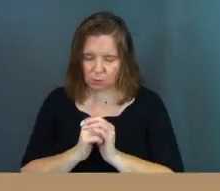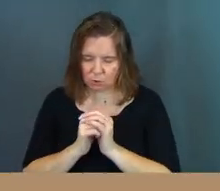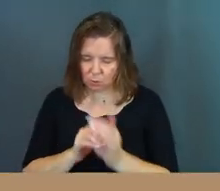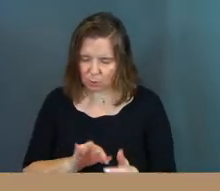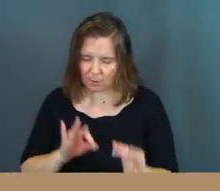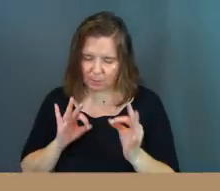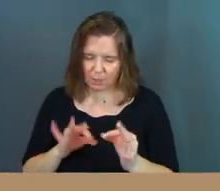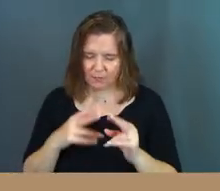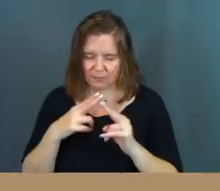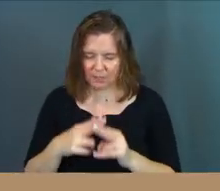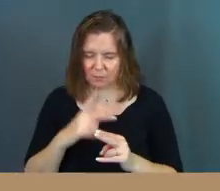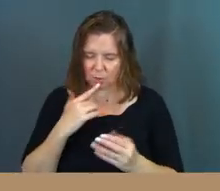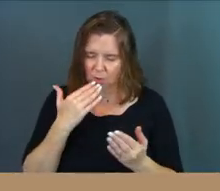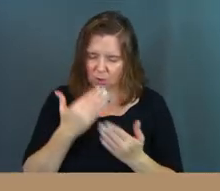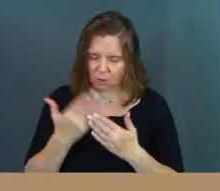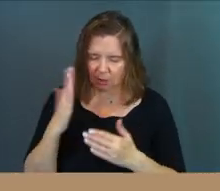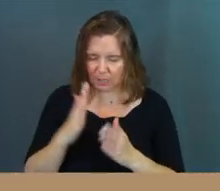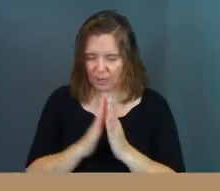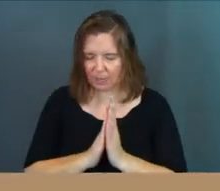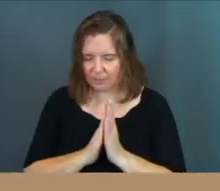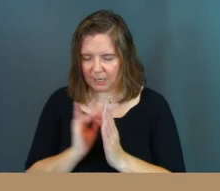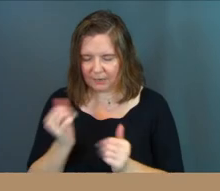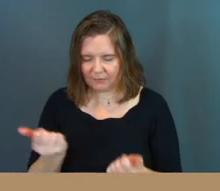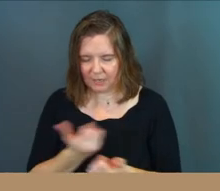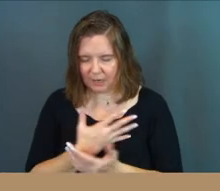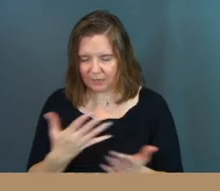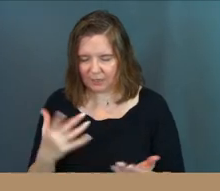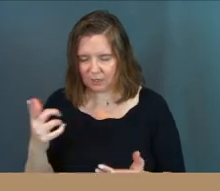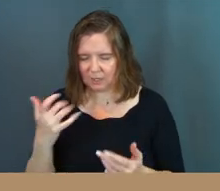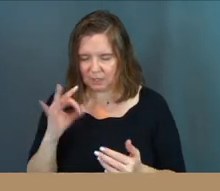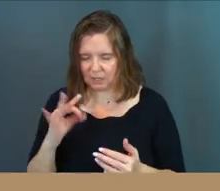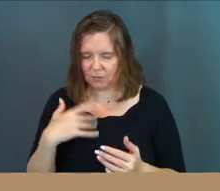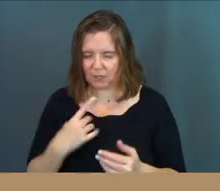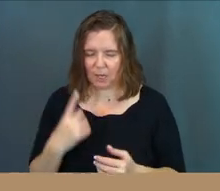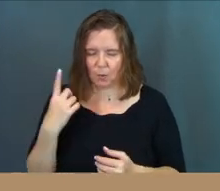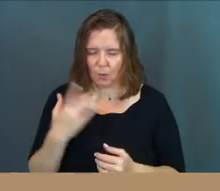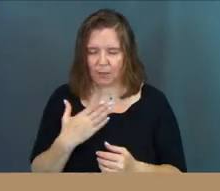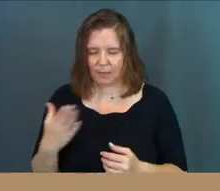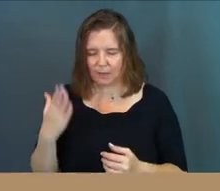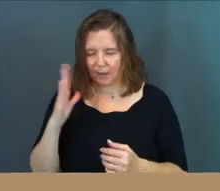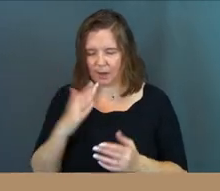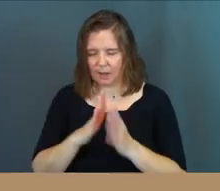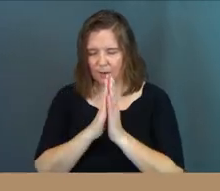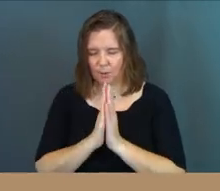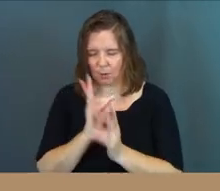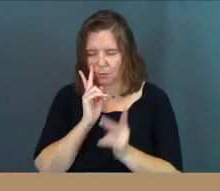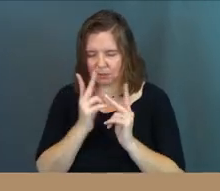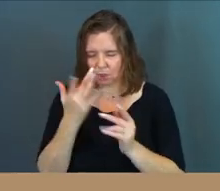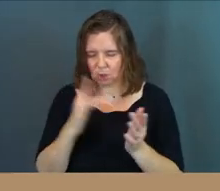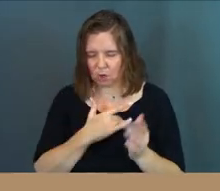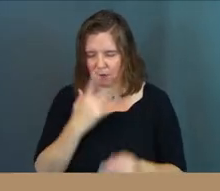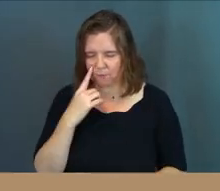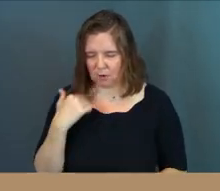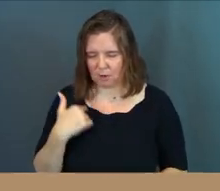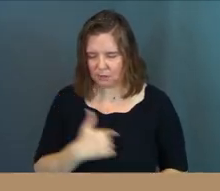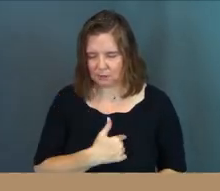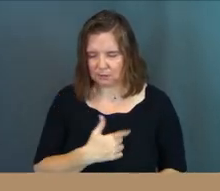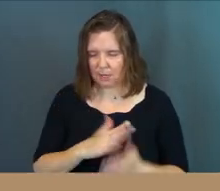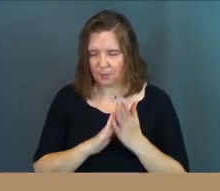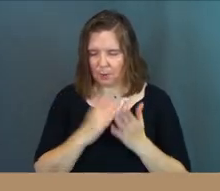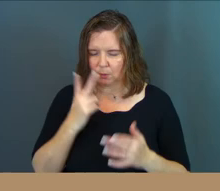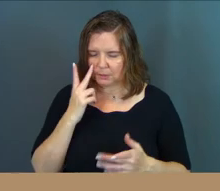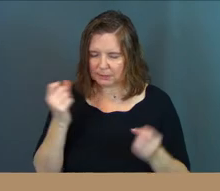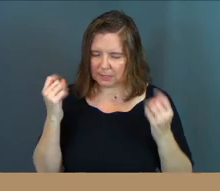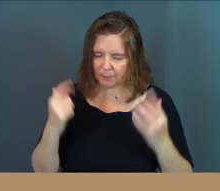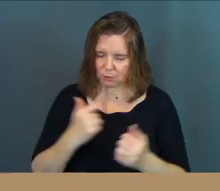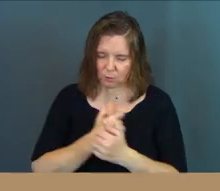your perfect name. You are a good God, and I pray that if anything at all today, if we get one thing, God, I pray that we see your heart for us. I pray that